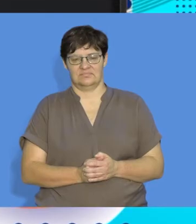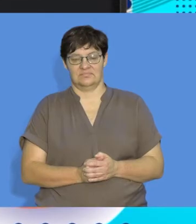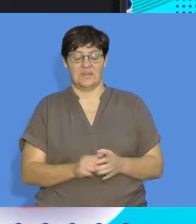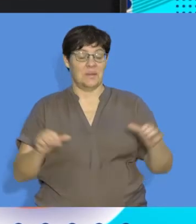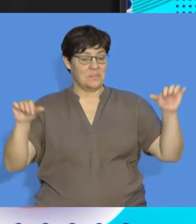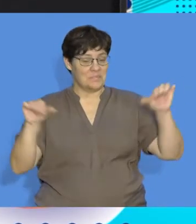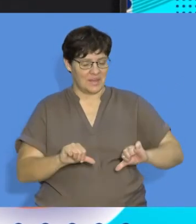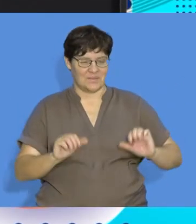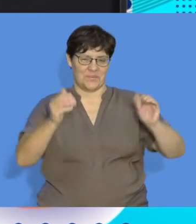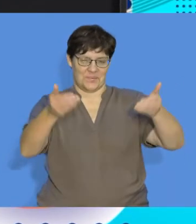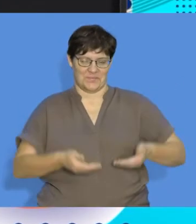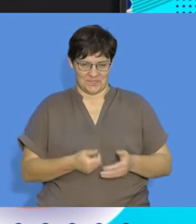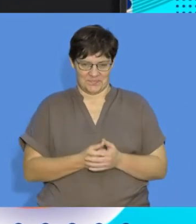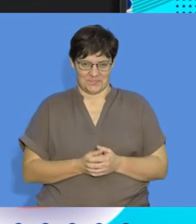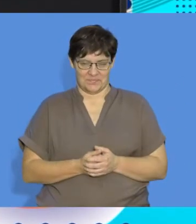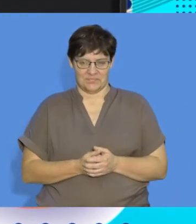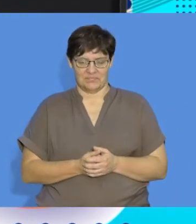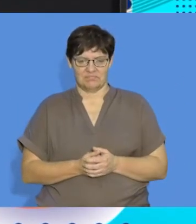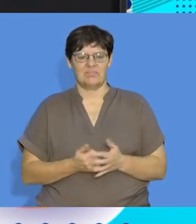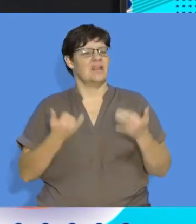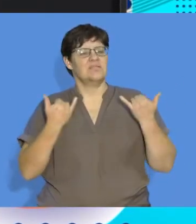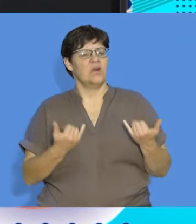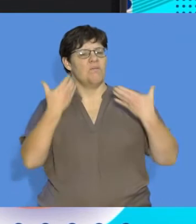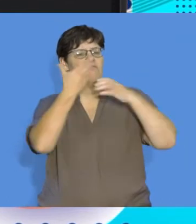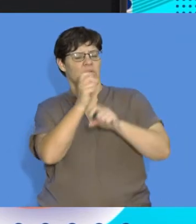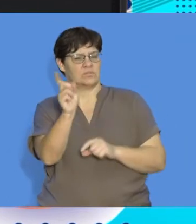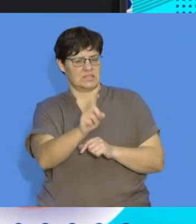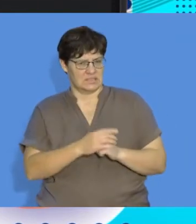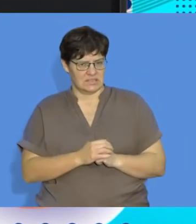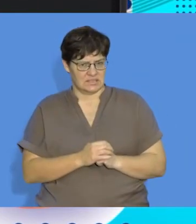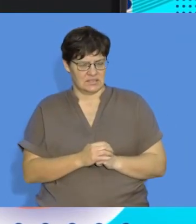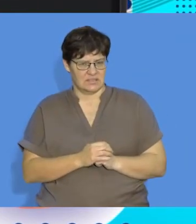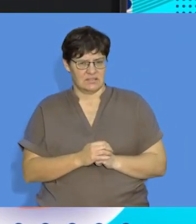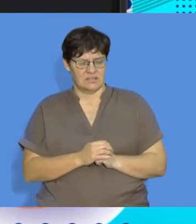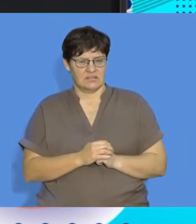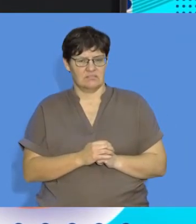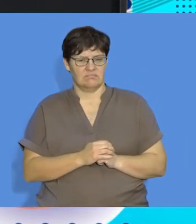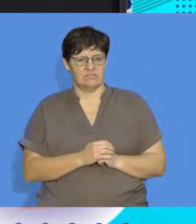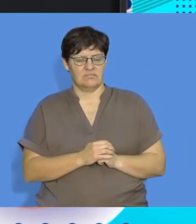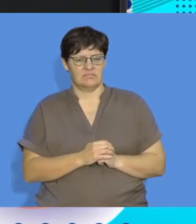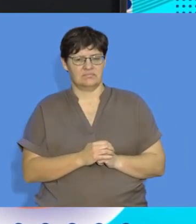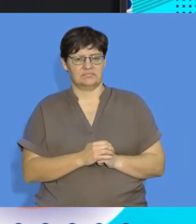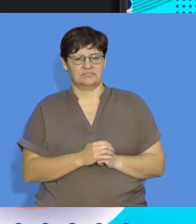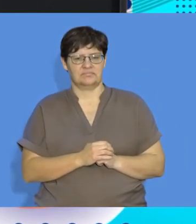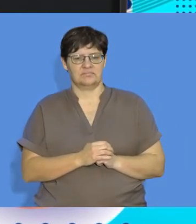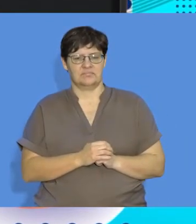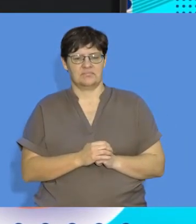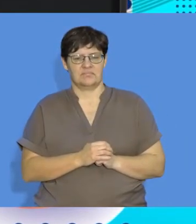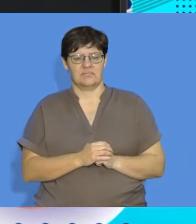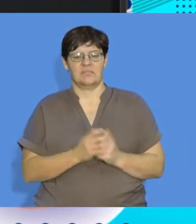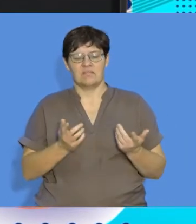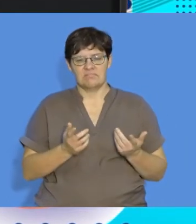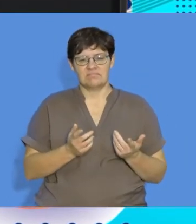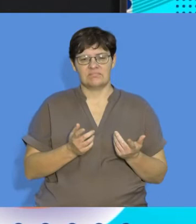Welcome back to our session. Now we are going to focus our attention on looking at the guidelines in terms of,